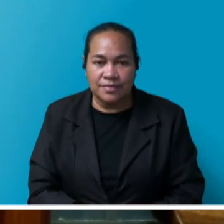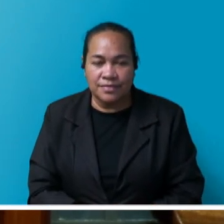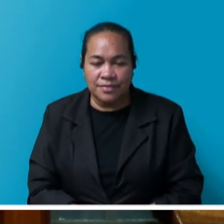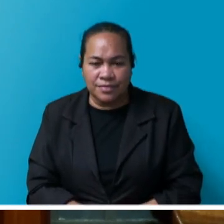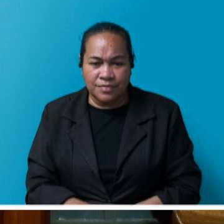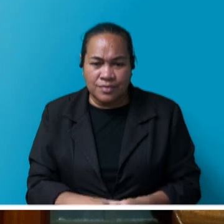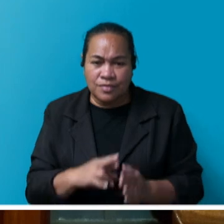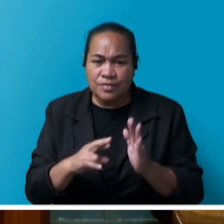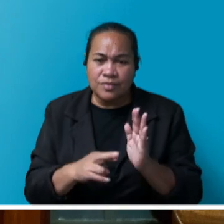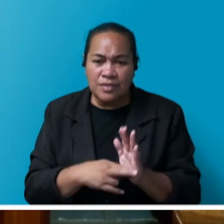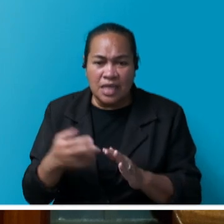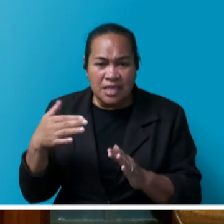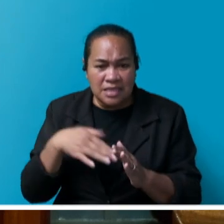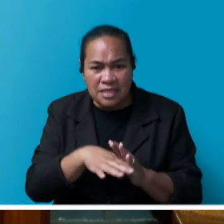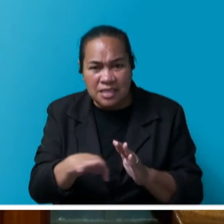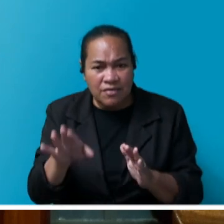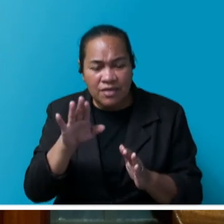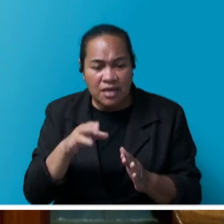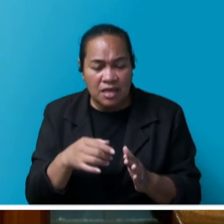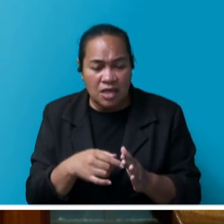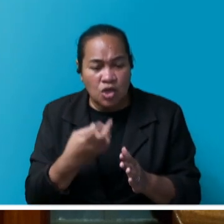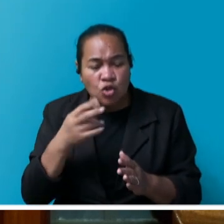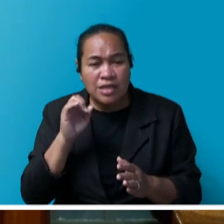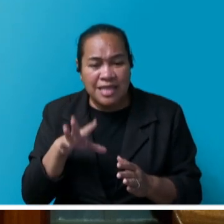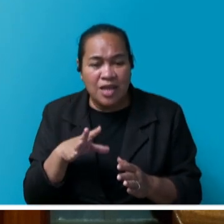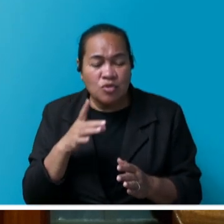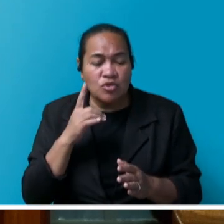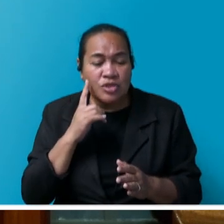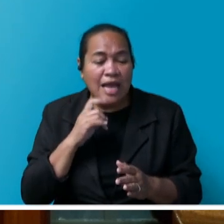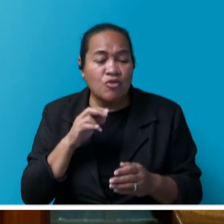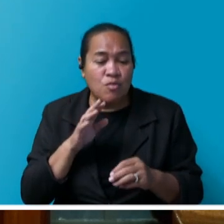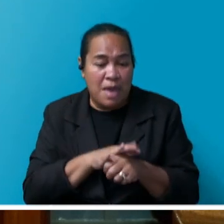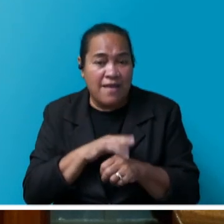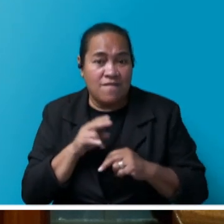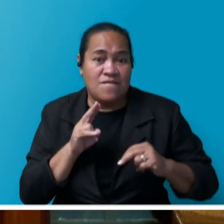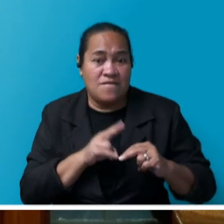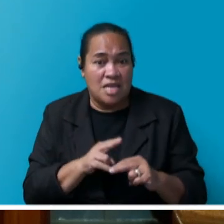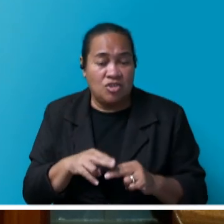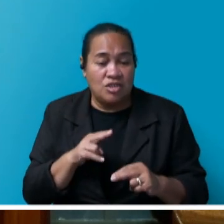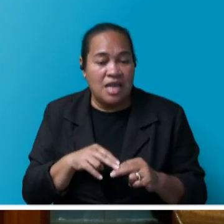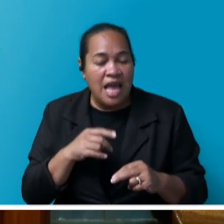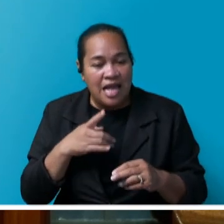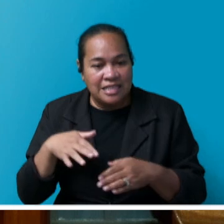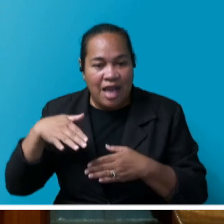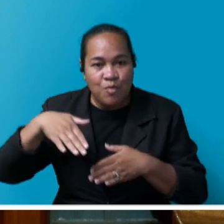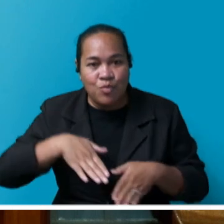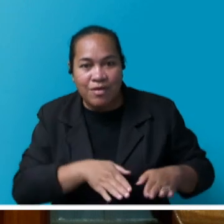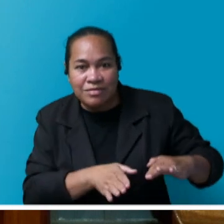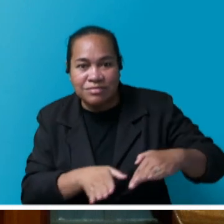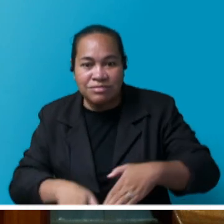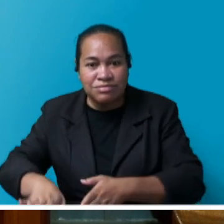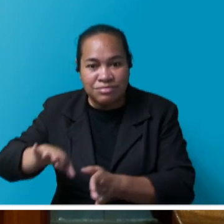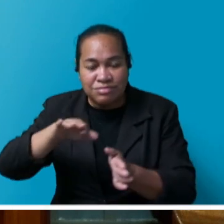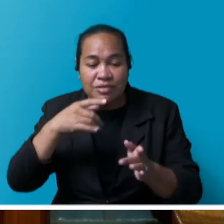Regulation Surfing Areas Act 2010 was designed to position Fiji as a premier surf travel destination and to